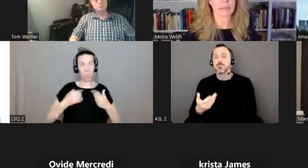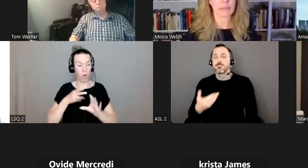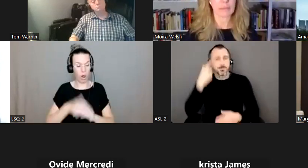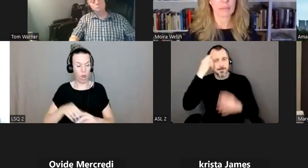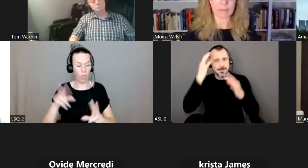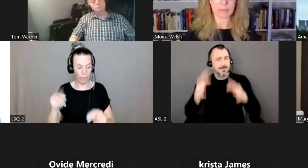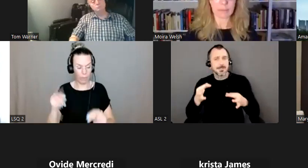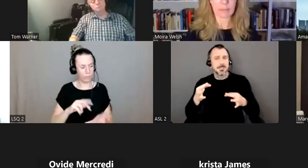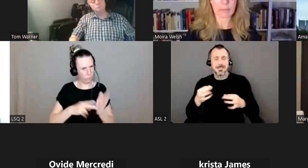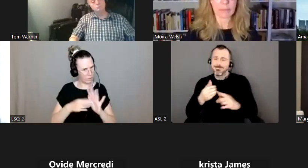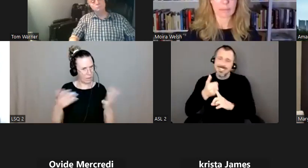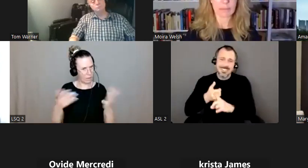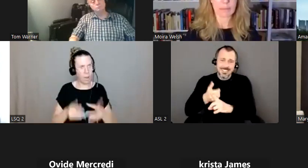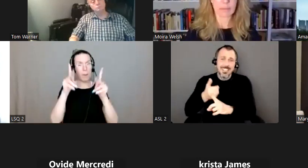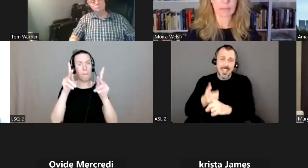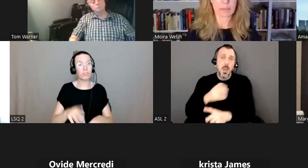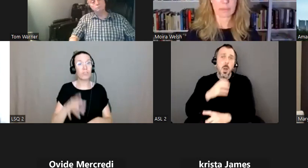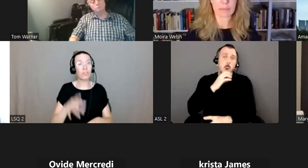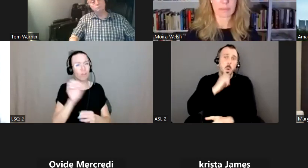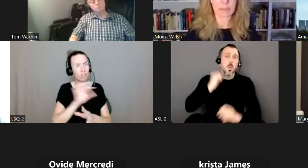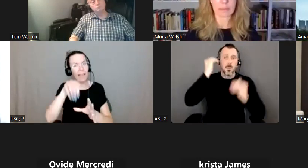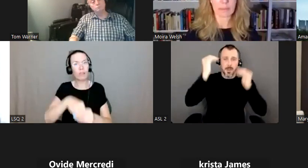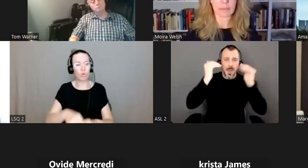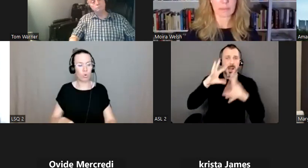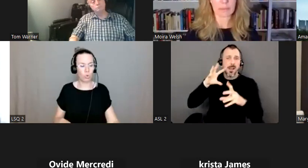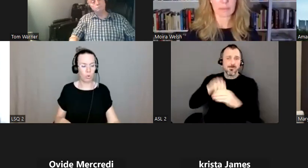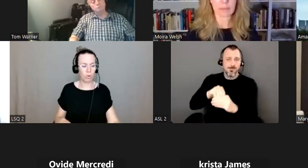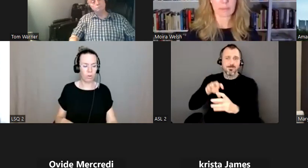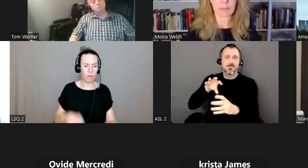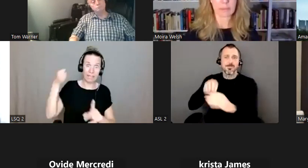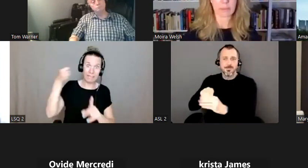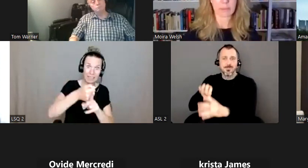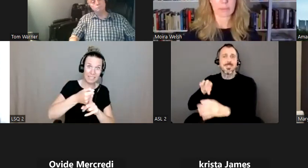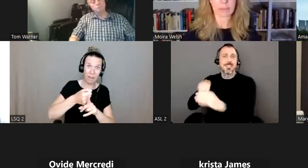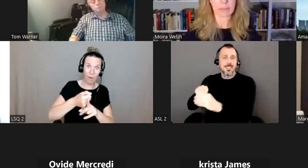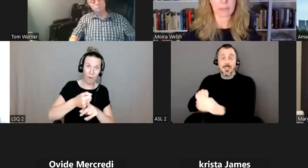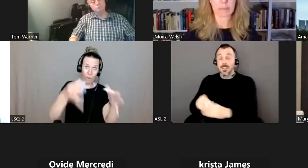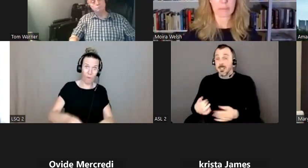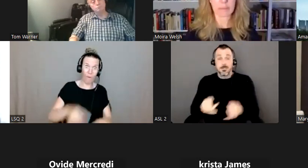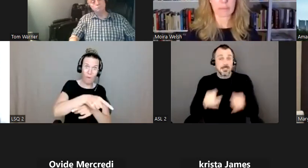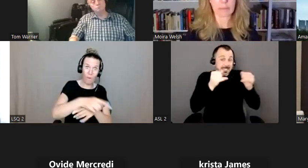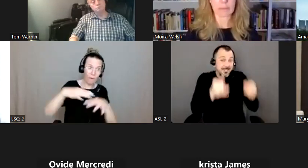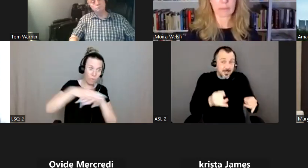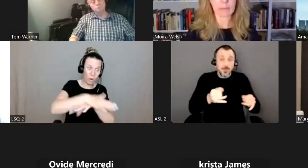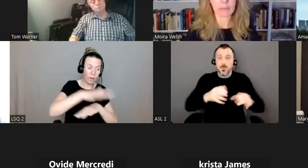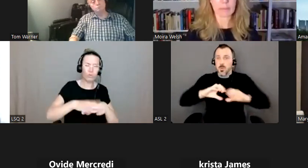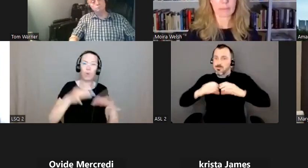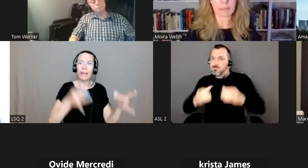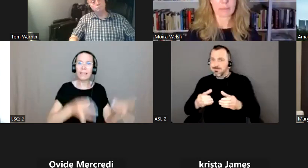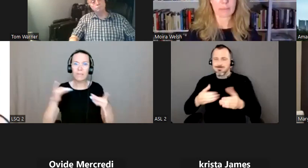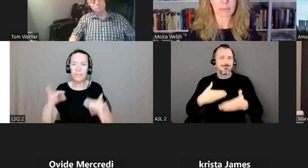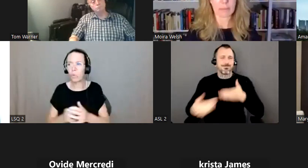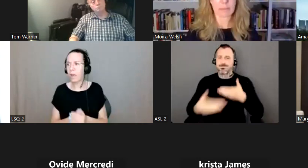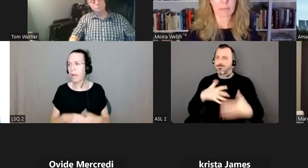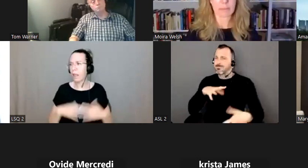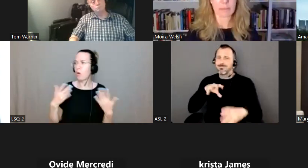decision that affects their lives, whether at the individual level or at the collective level, is